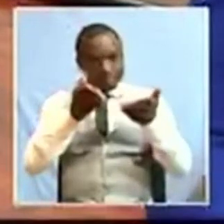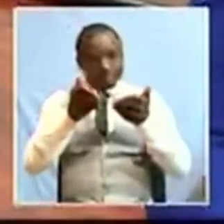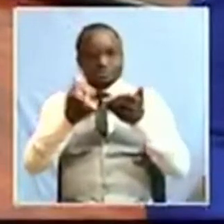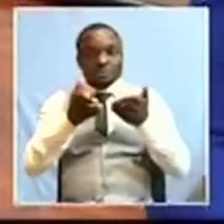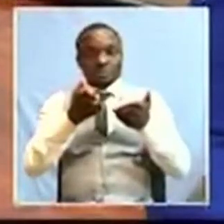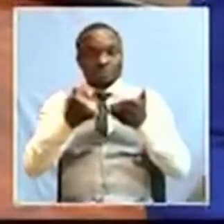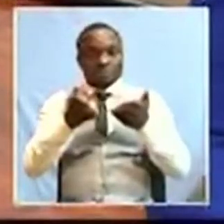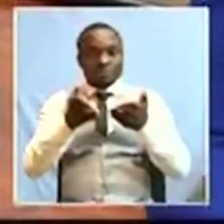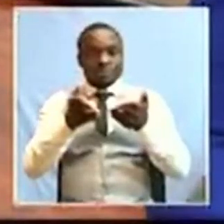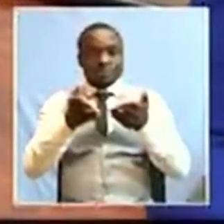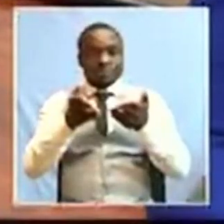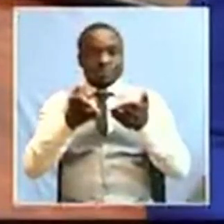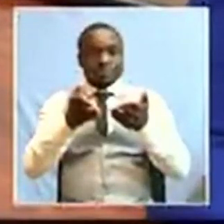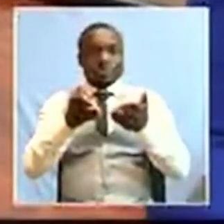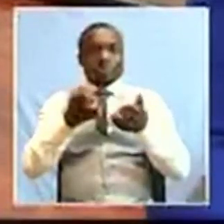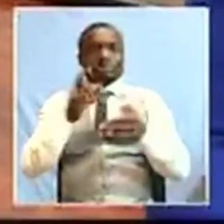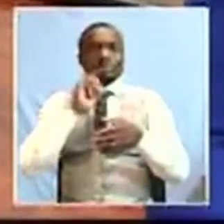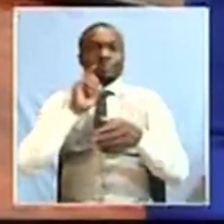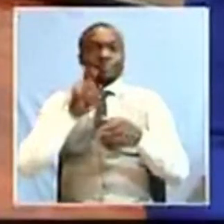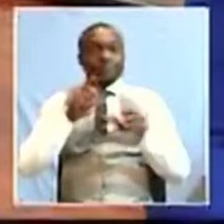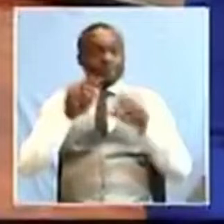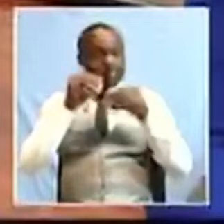is mandated to provide.